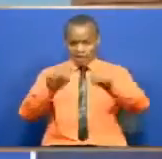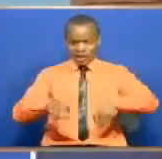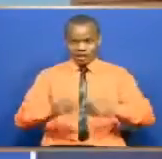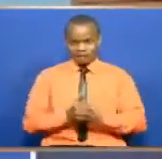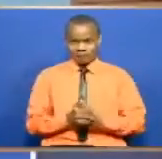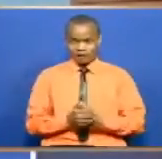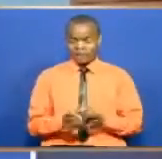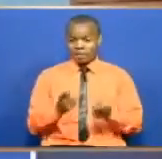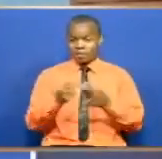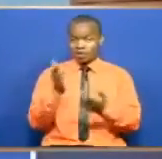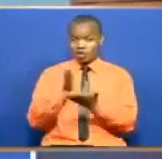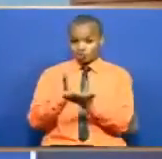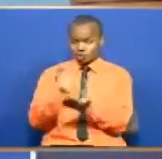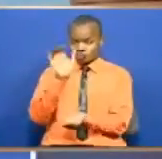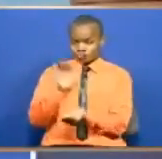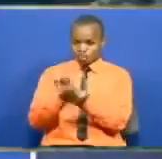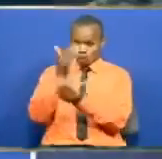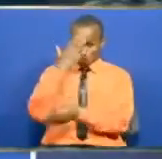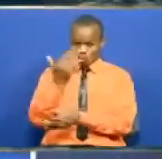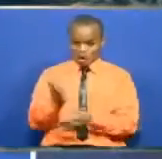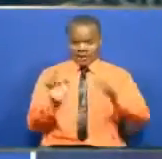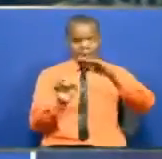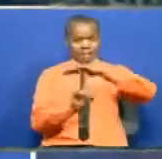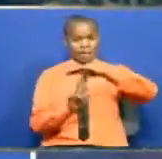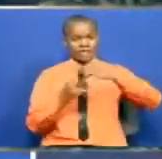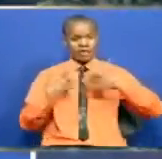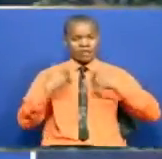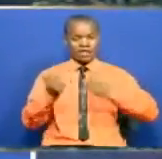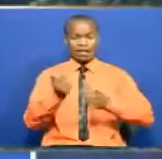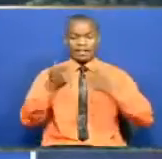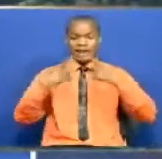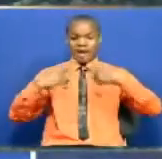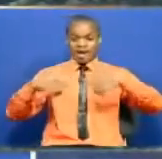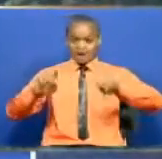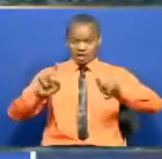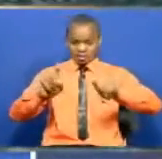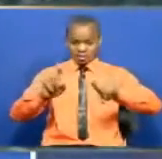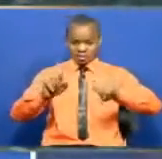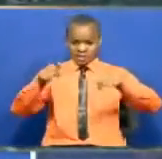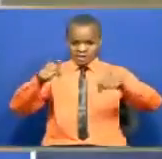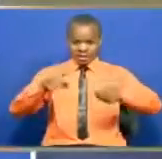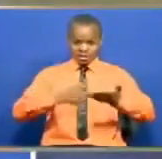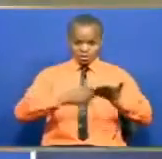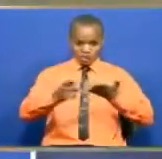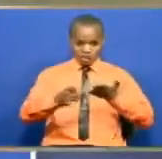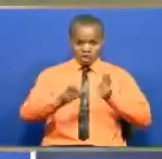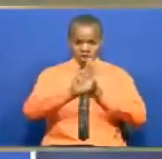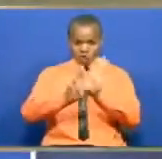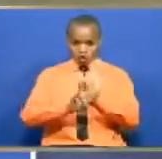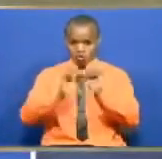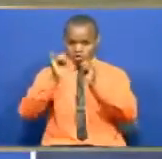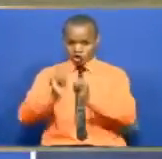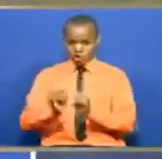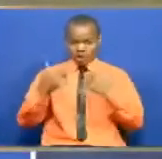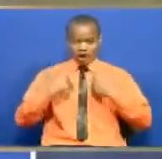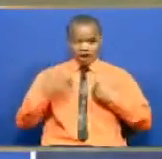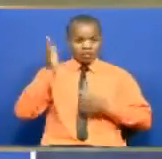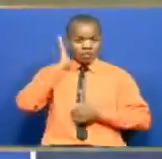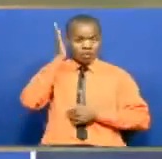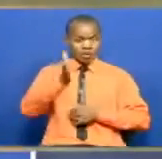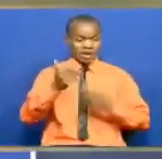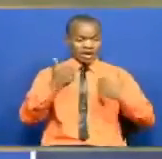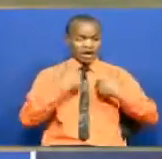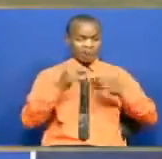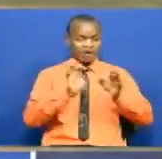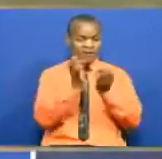said to reduce after the Ministry of Health announced that before the end of this week, new guidelines will be published, giving family members more